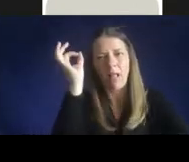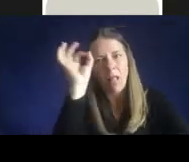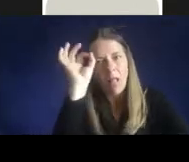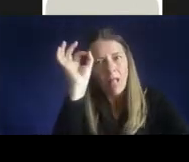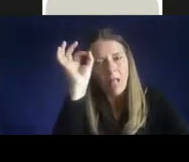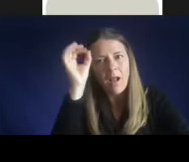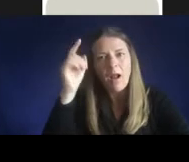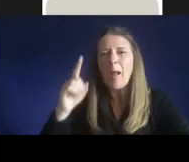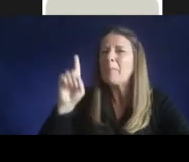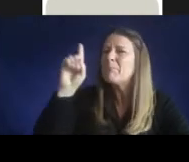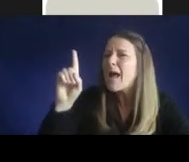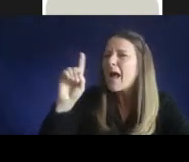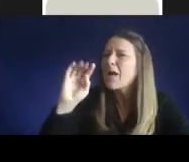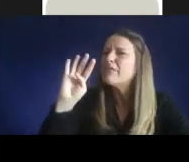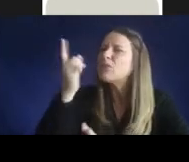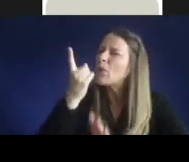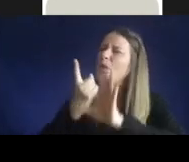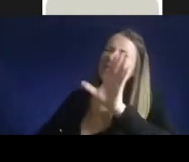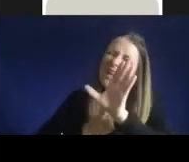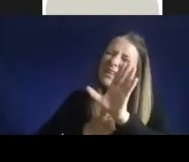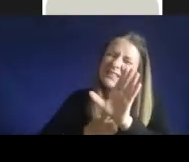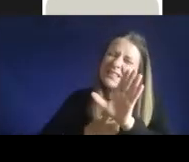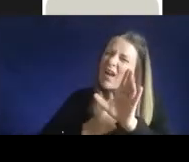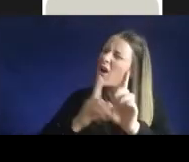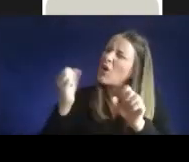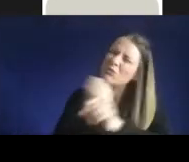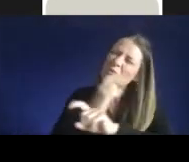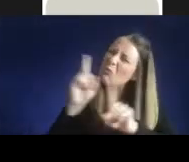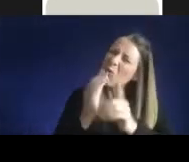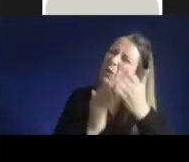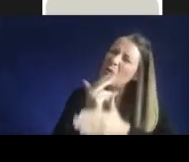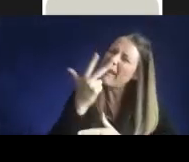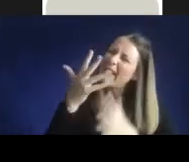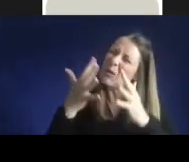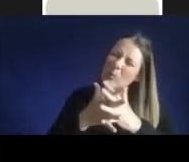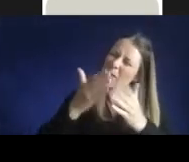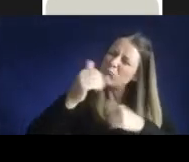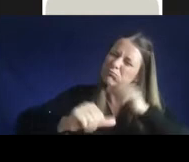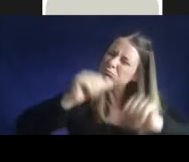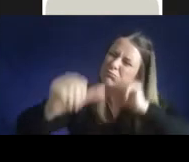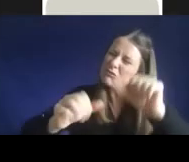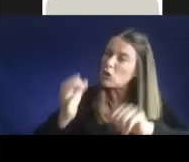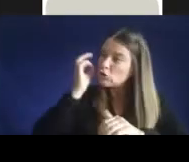years, what else could you possibly do for an 8-week process? Are you just going to read?